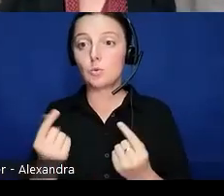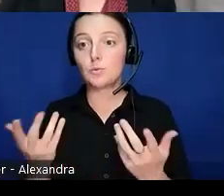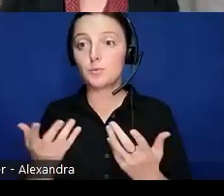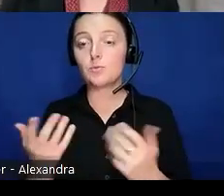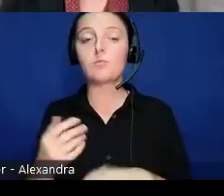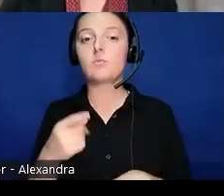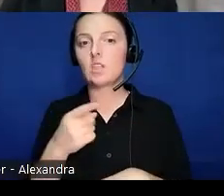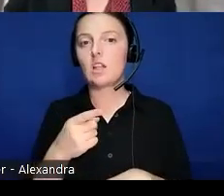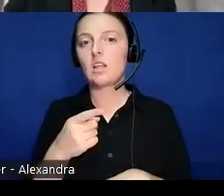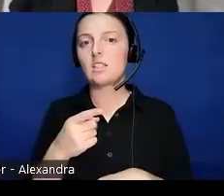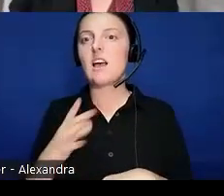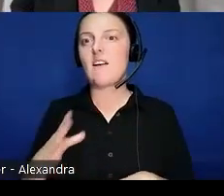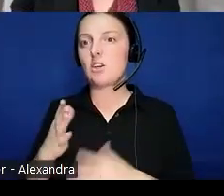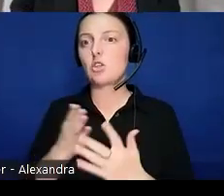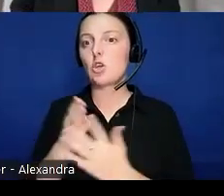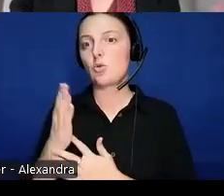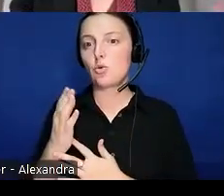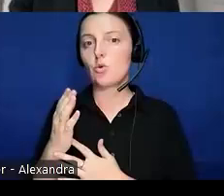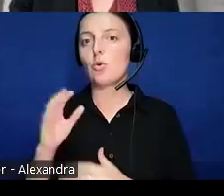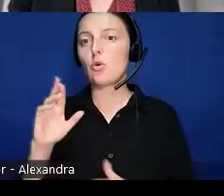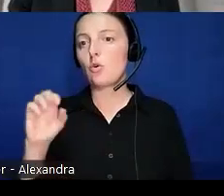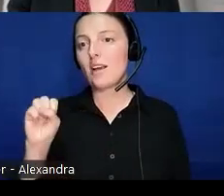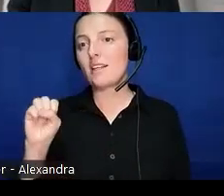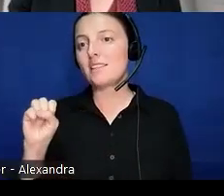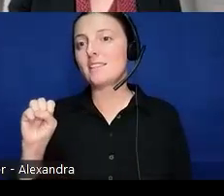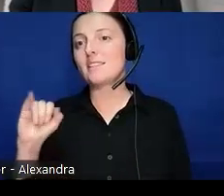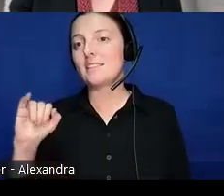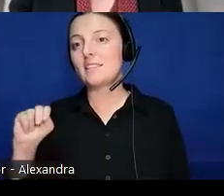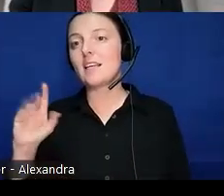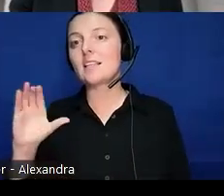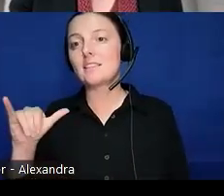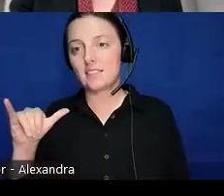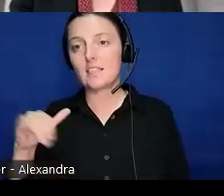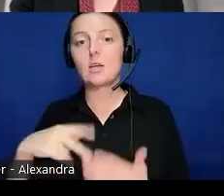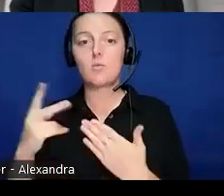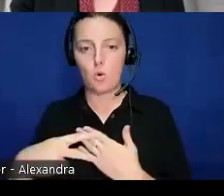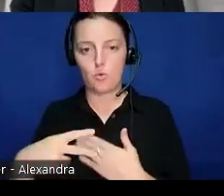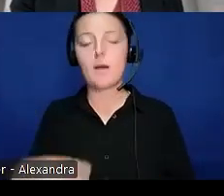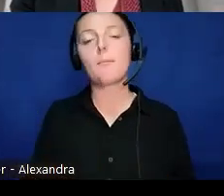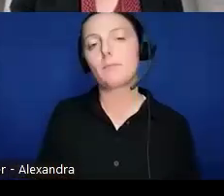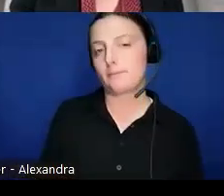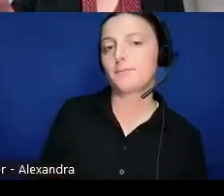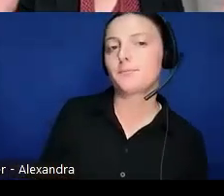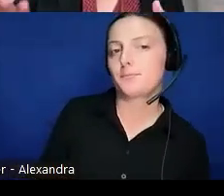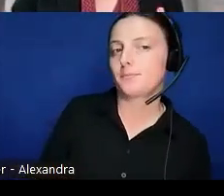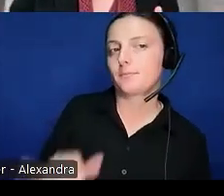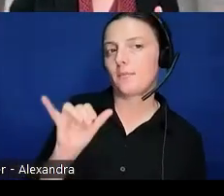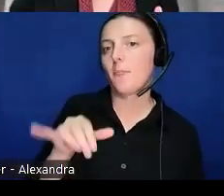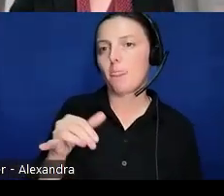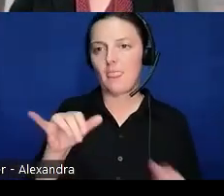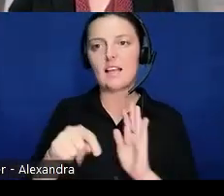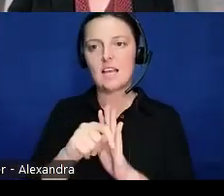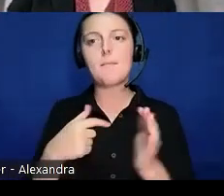through the residency program. I was still a resident at this time, because I was able to make it a approved resident